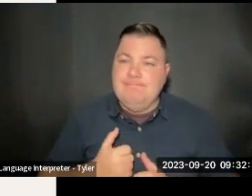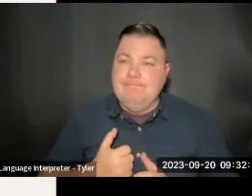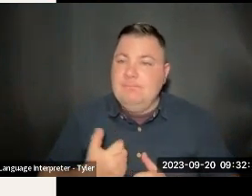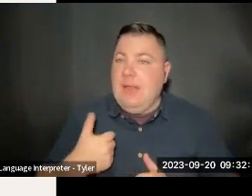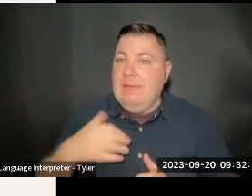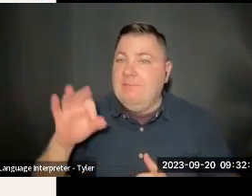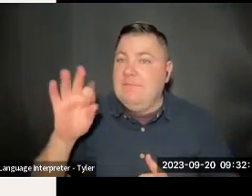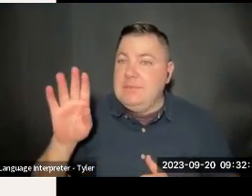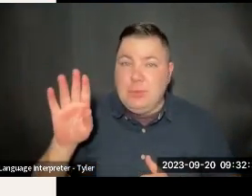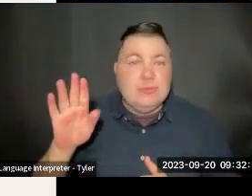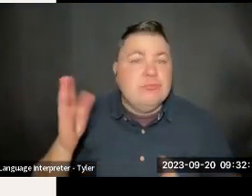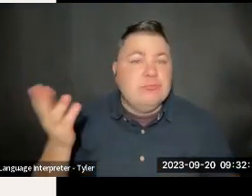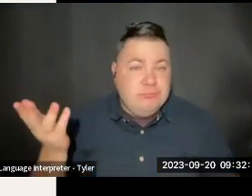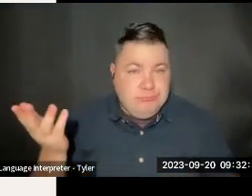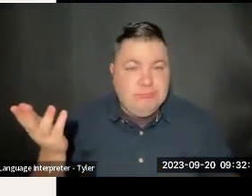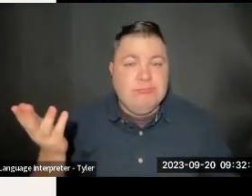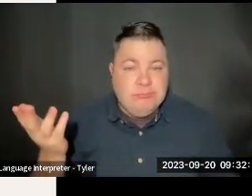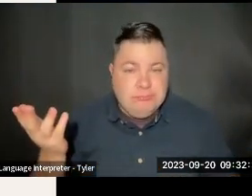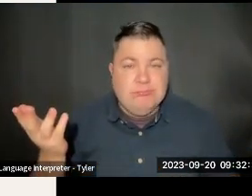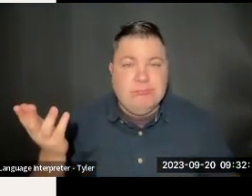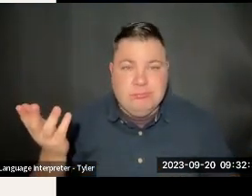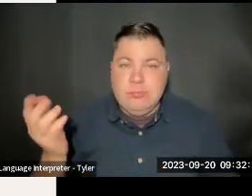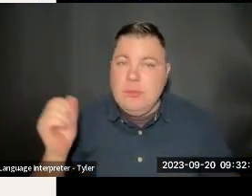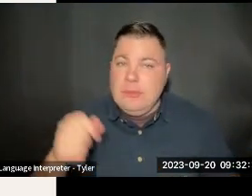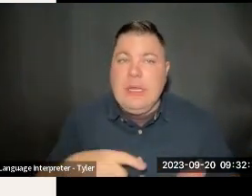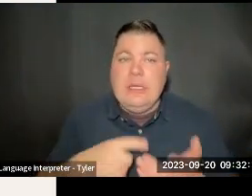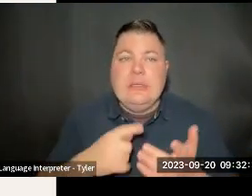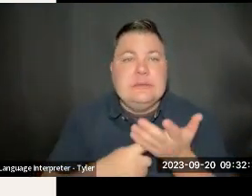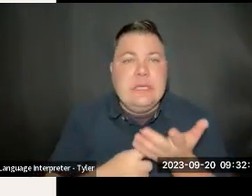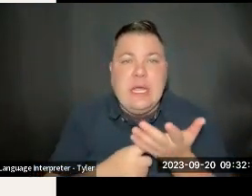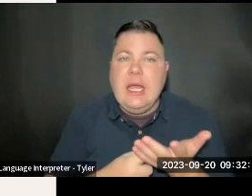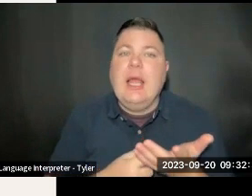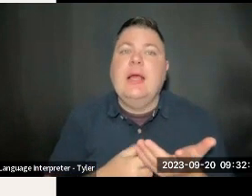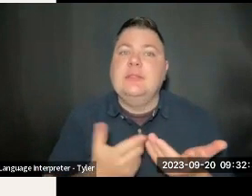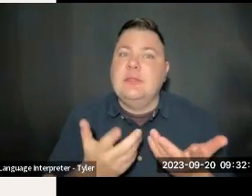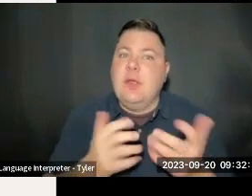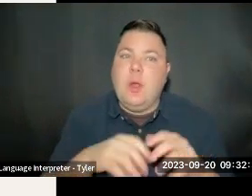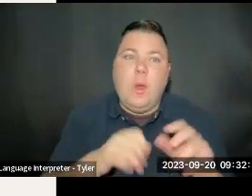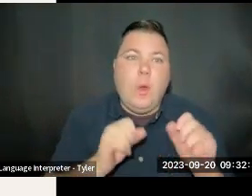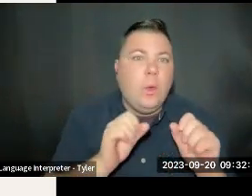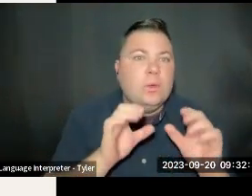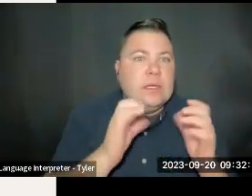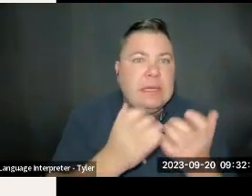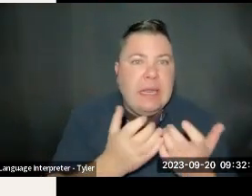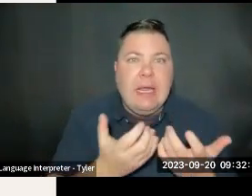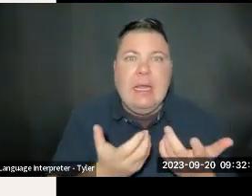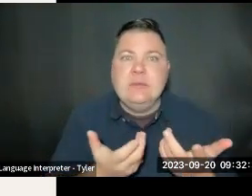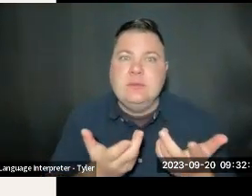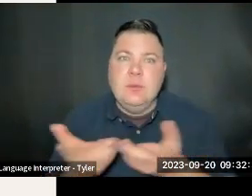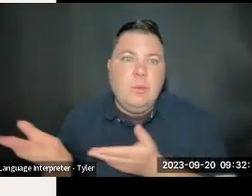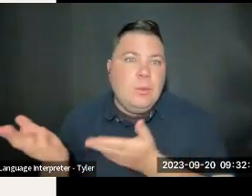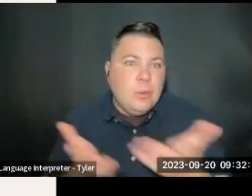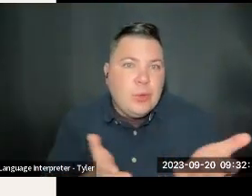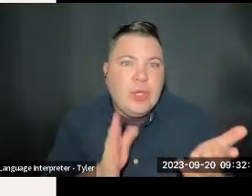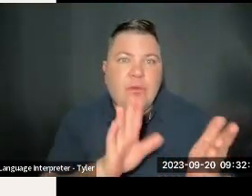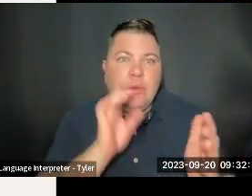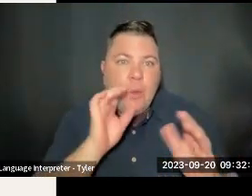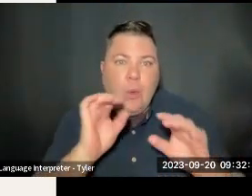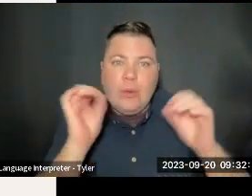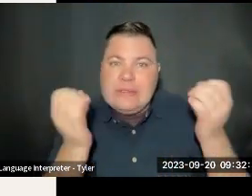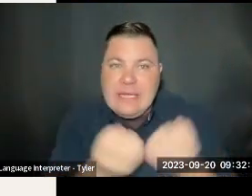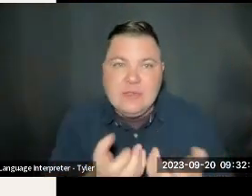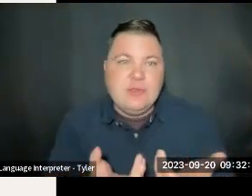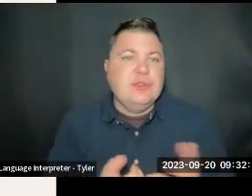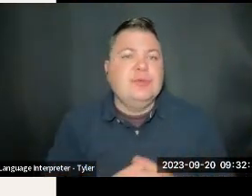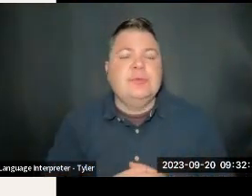Facebook presence. We can talk to you about hosting a course, bringing a course to your organization. You